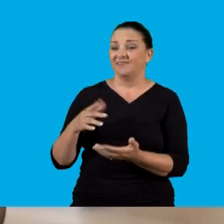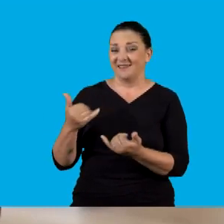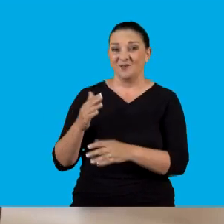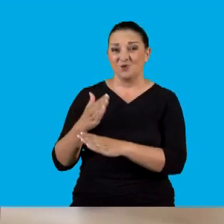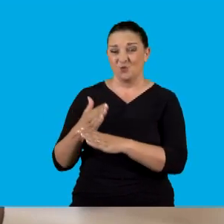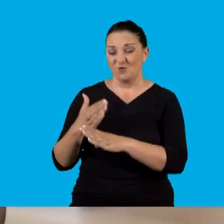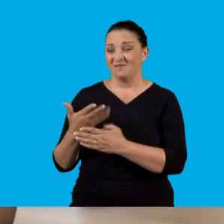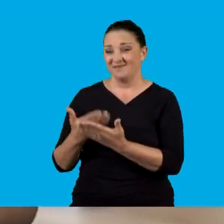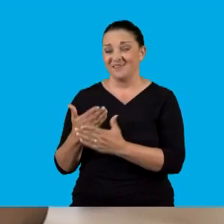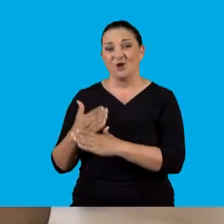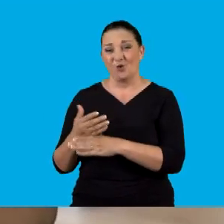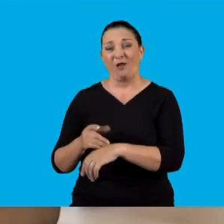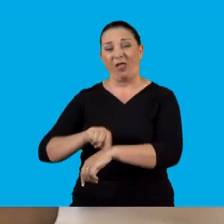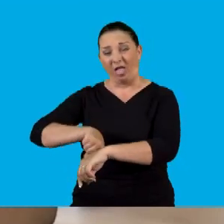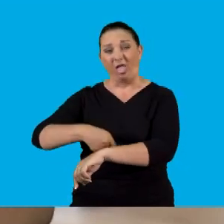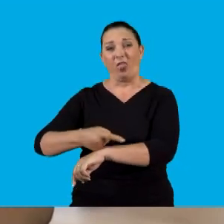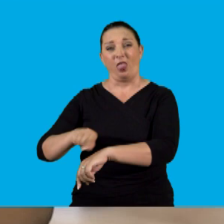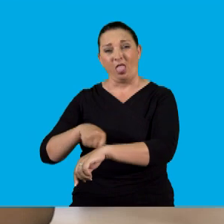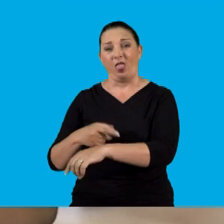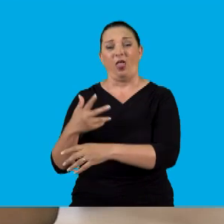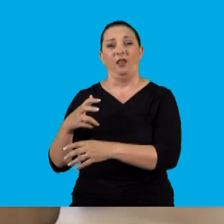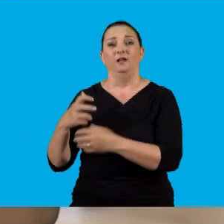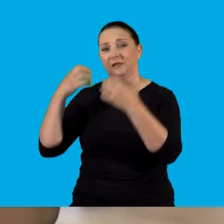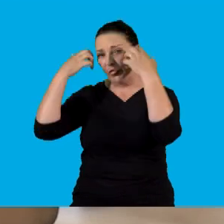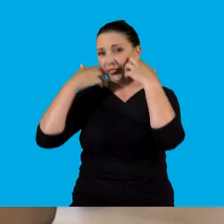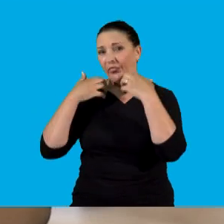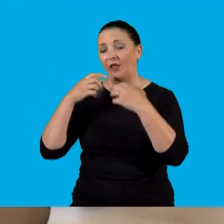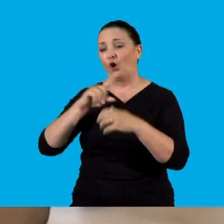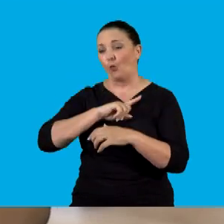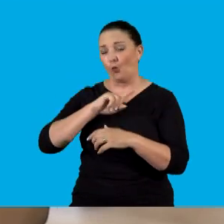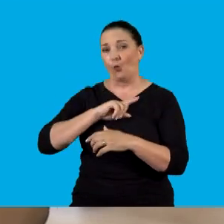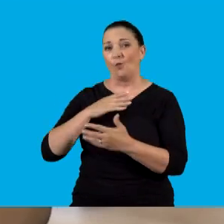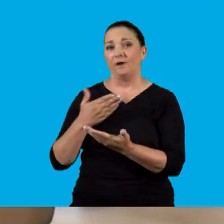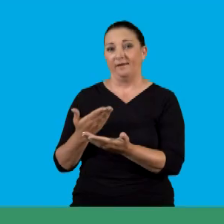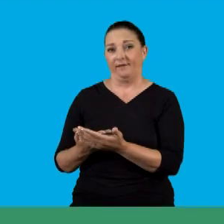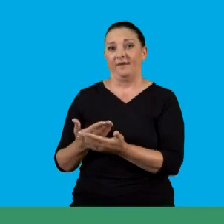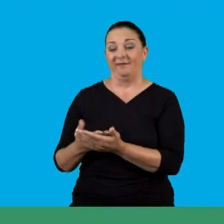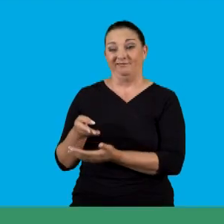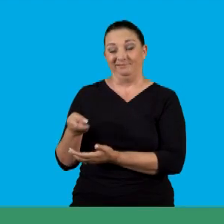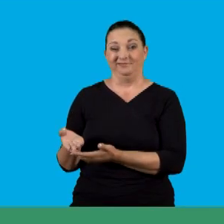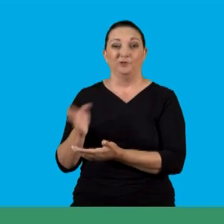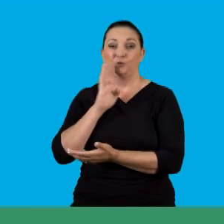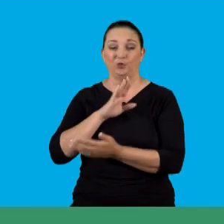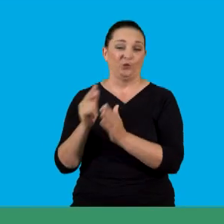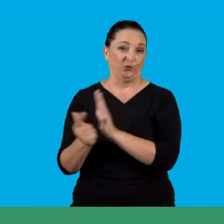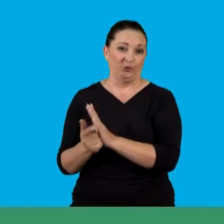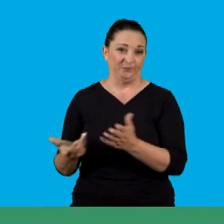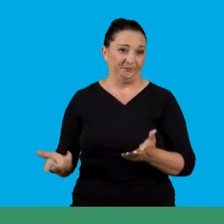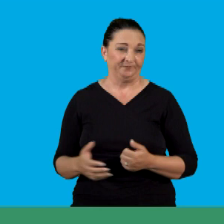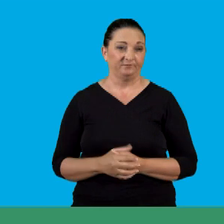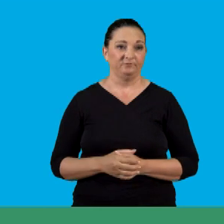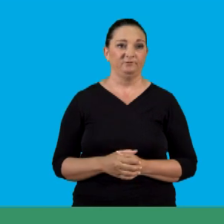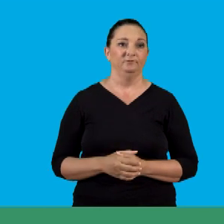because businesses are not registered. Hence, they are working long hours, employees found under that sector.